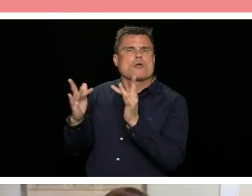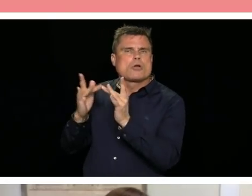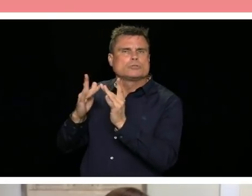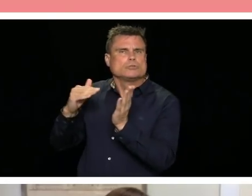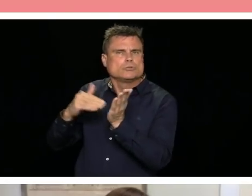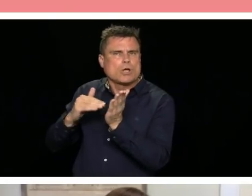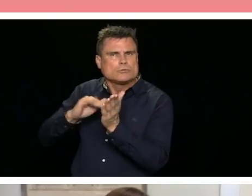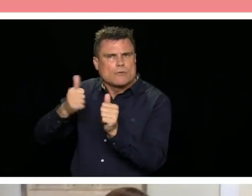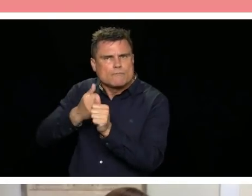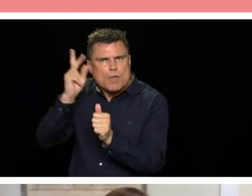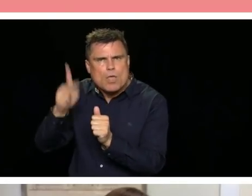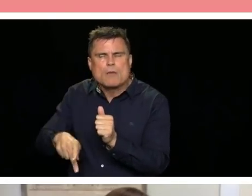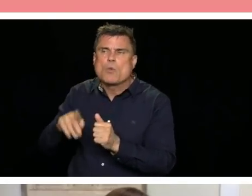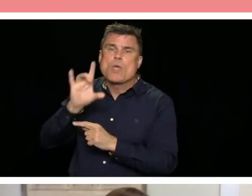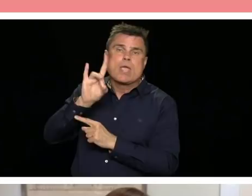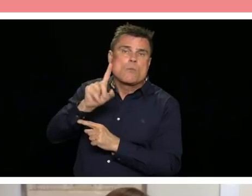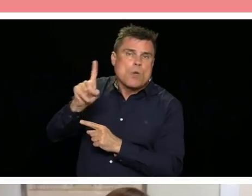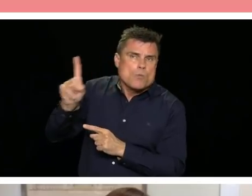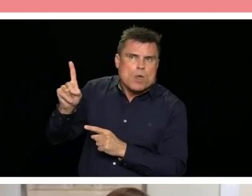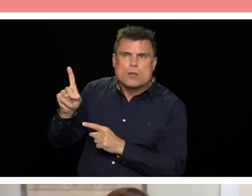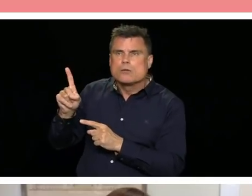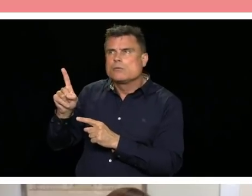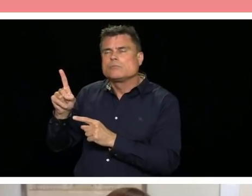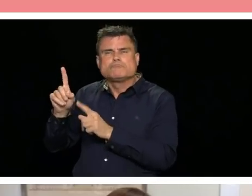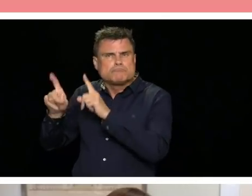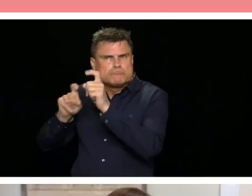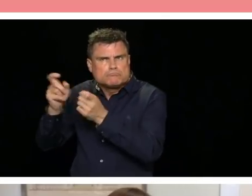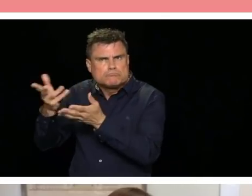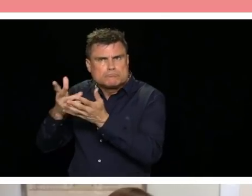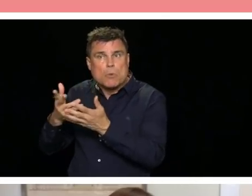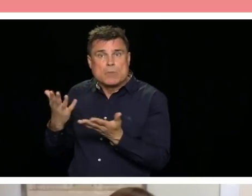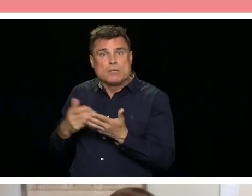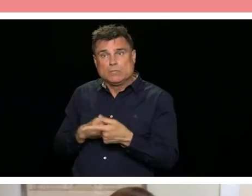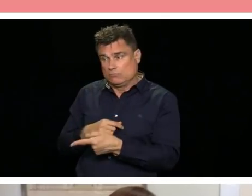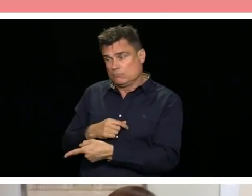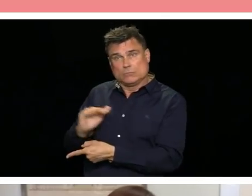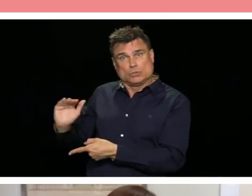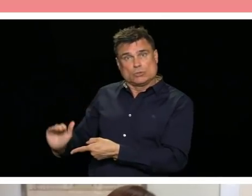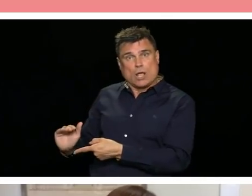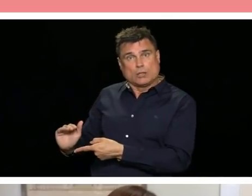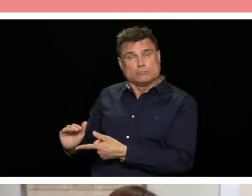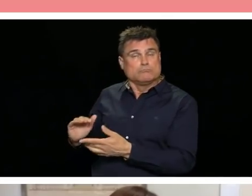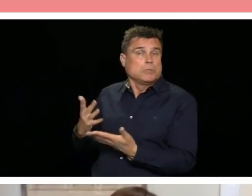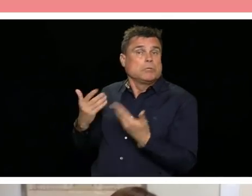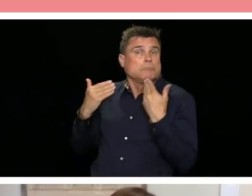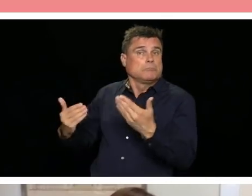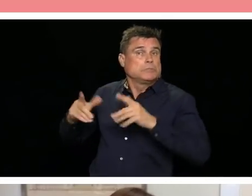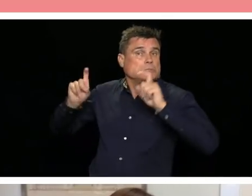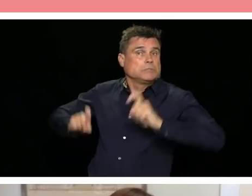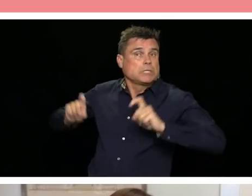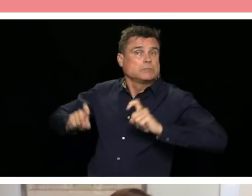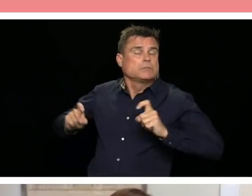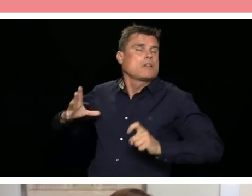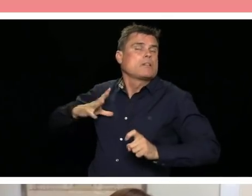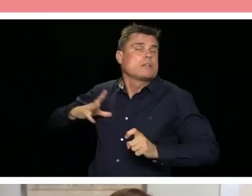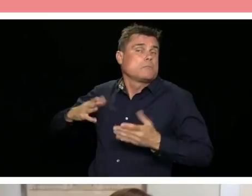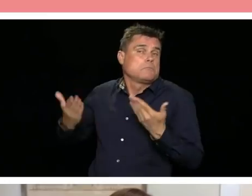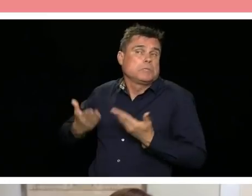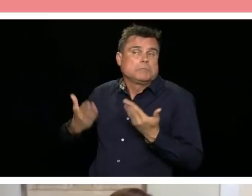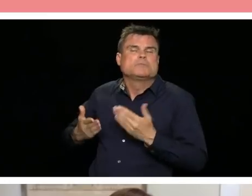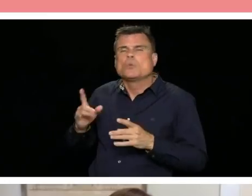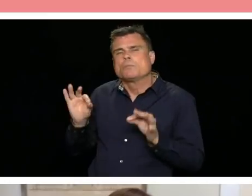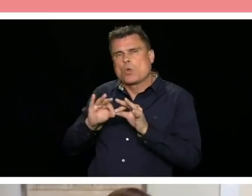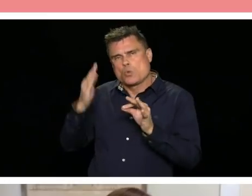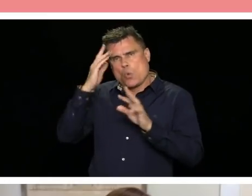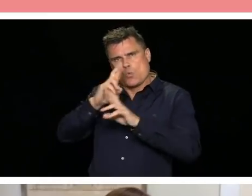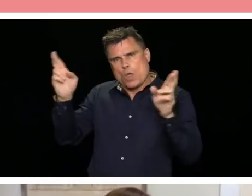and I. We need to do this carefully. So I think this is going to be, I'm thinking of it as an